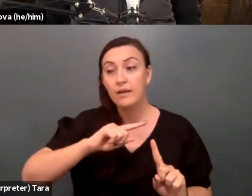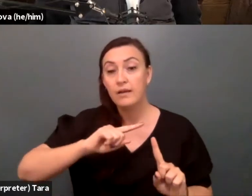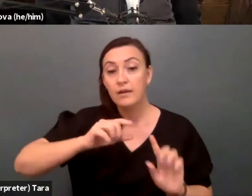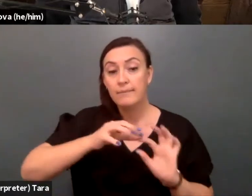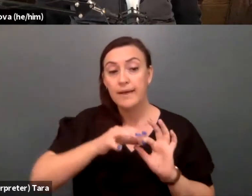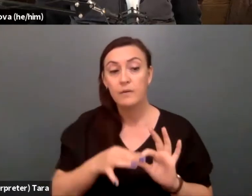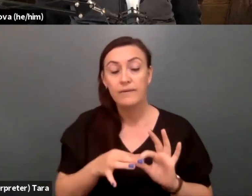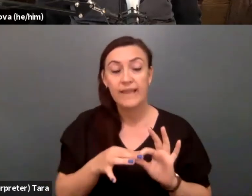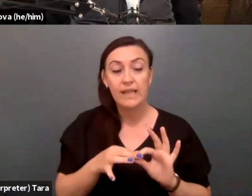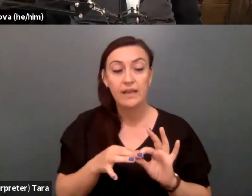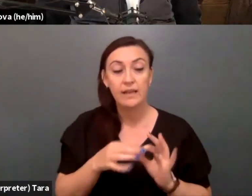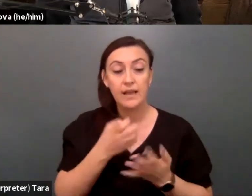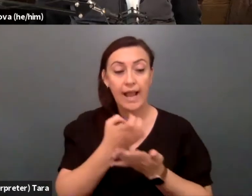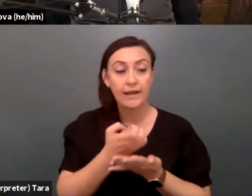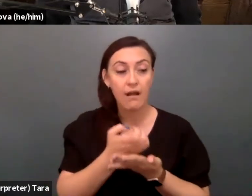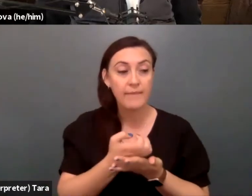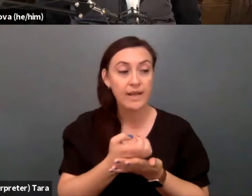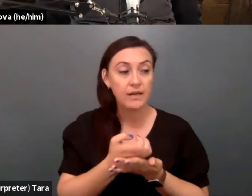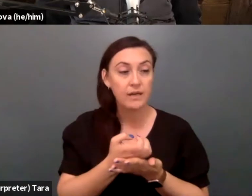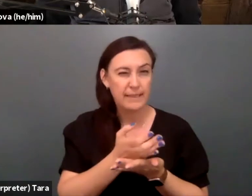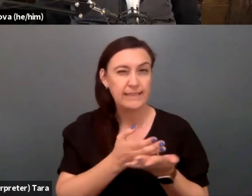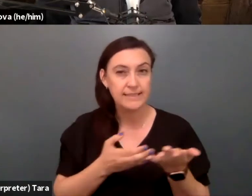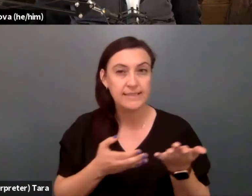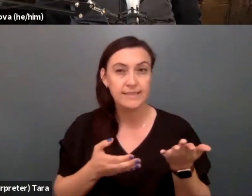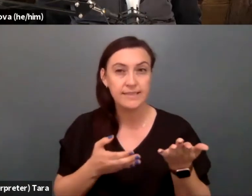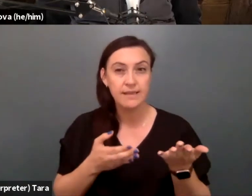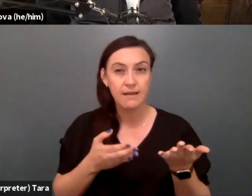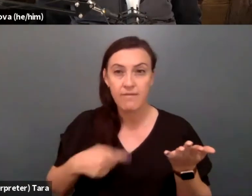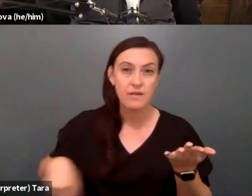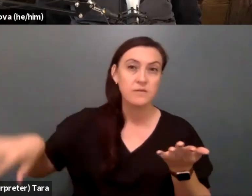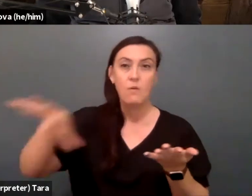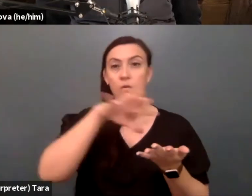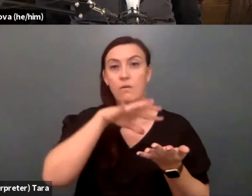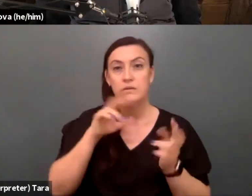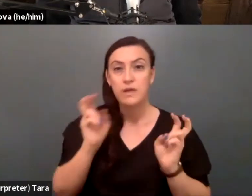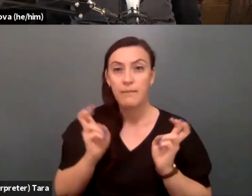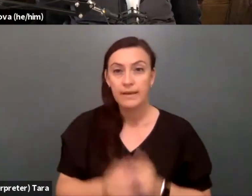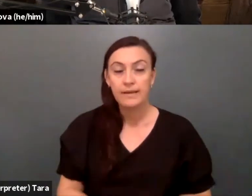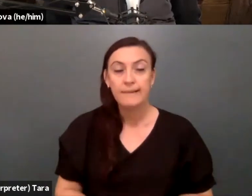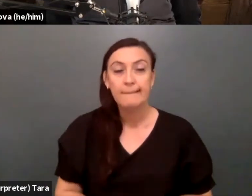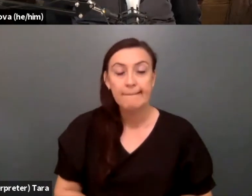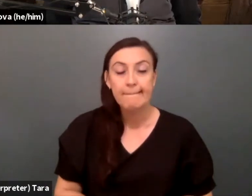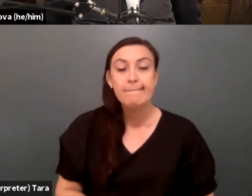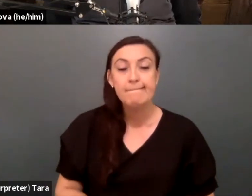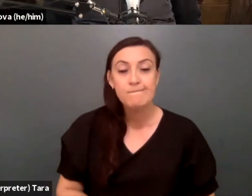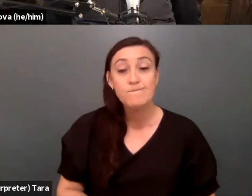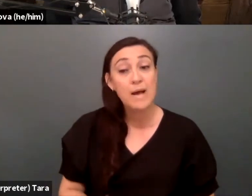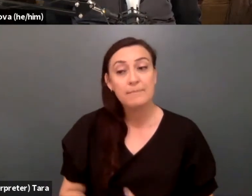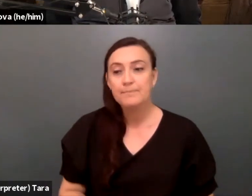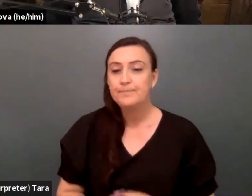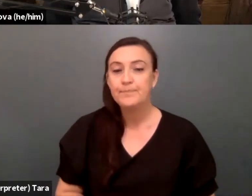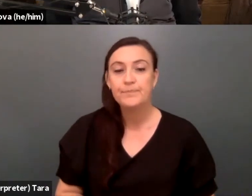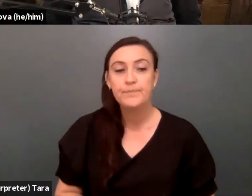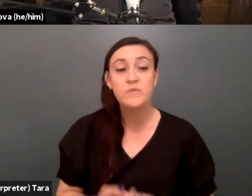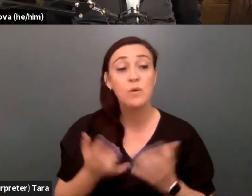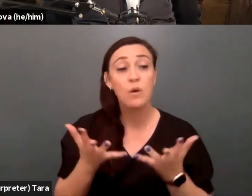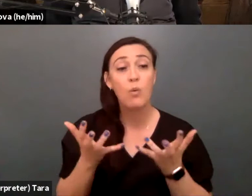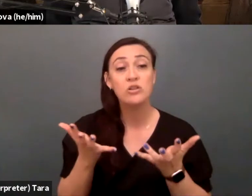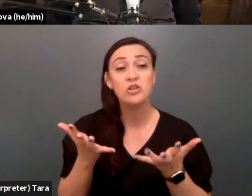the economic piece of this conversation. But I want to sort